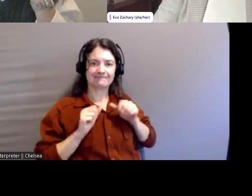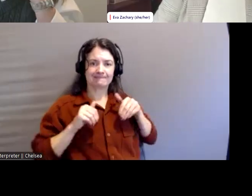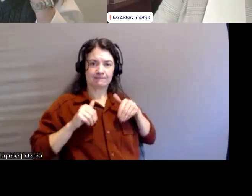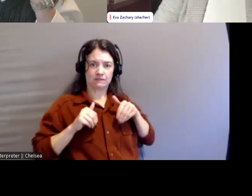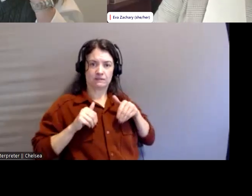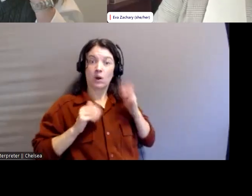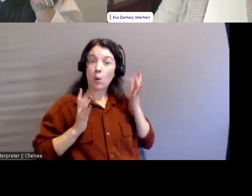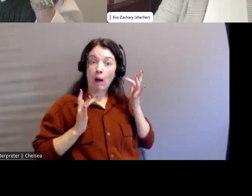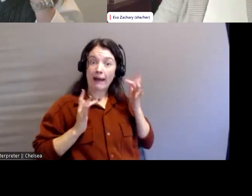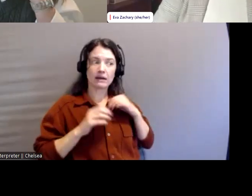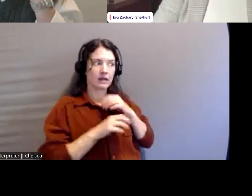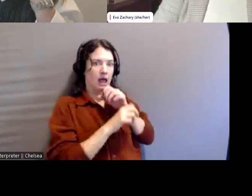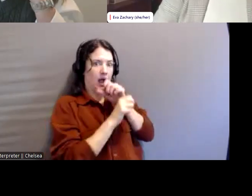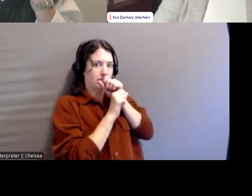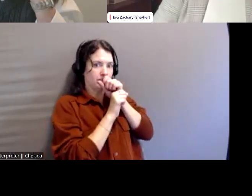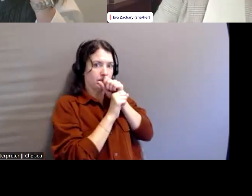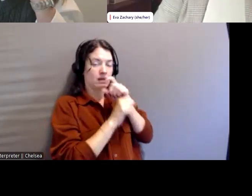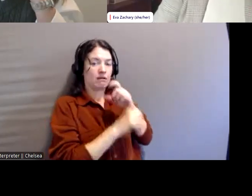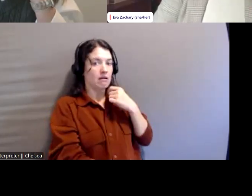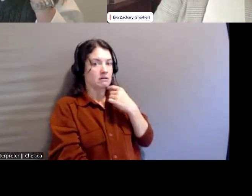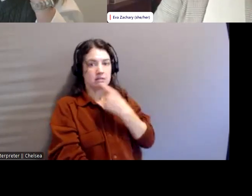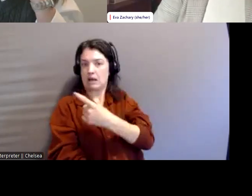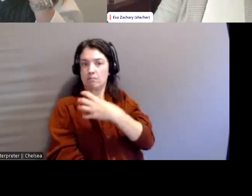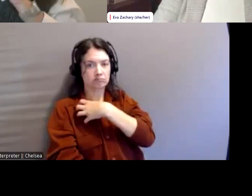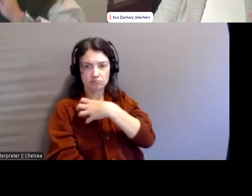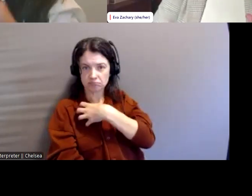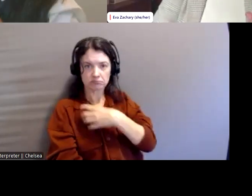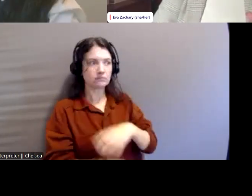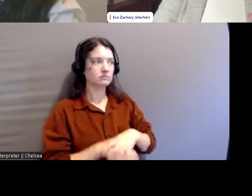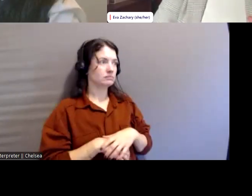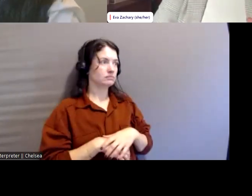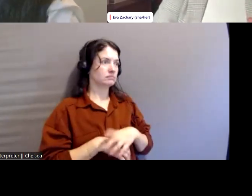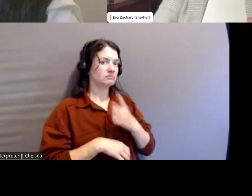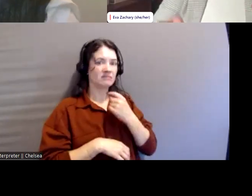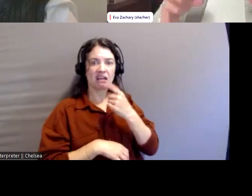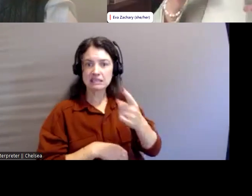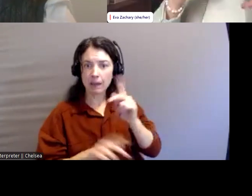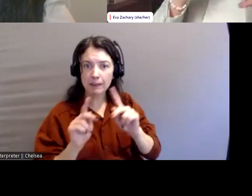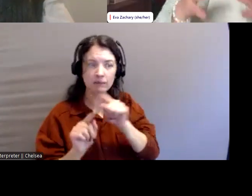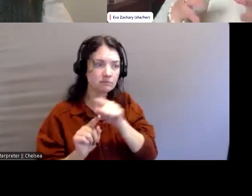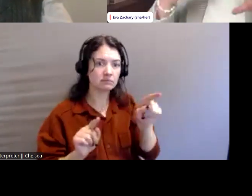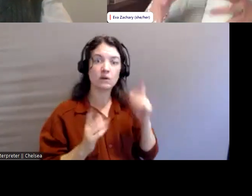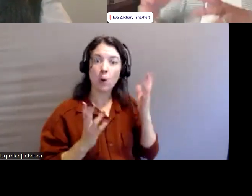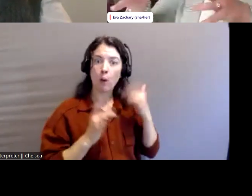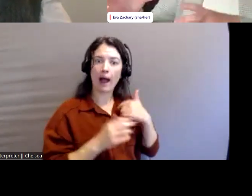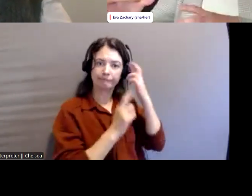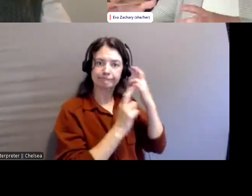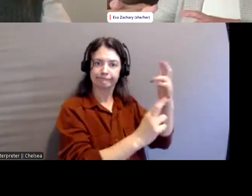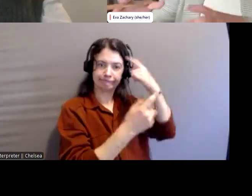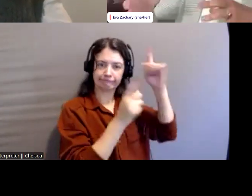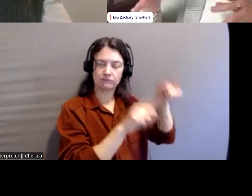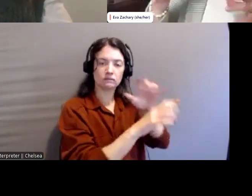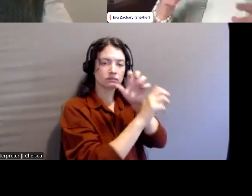either speaking to the police because you have a confidentiality agreement with that